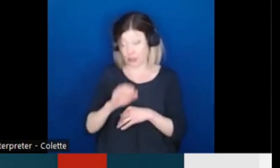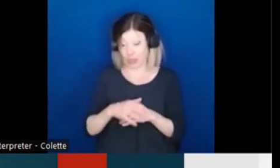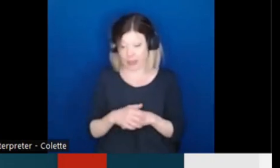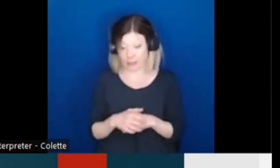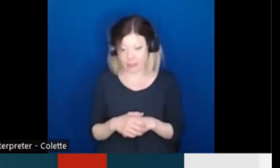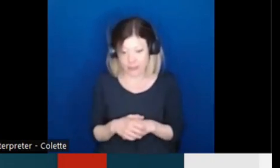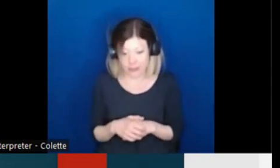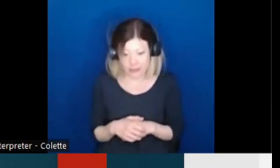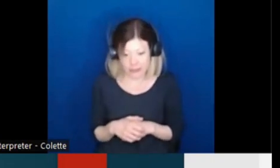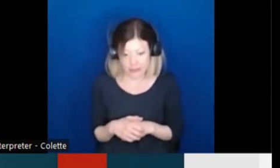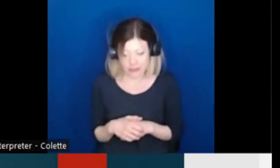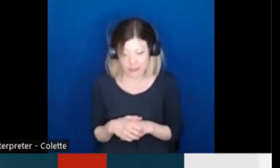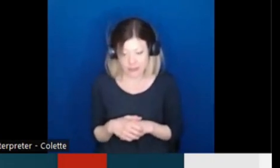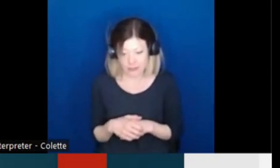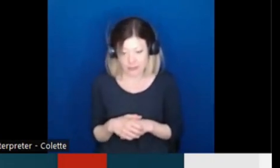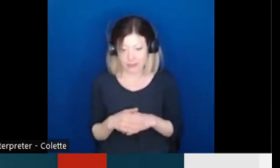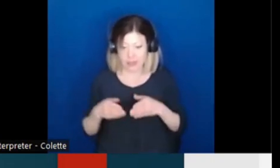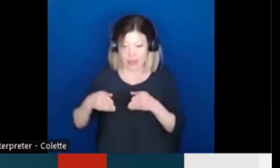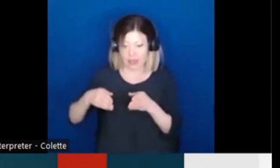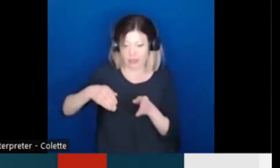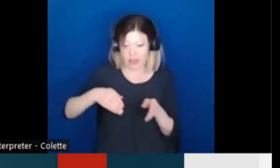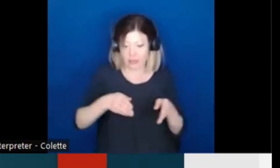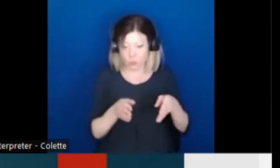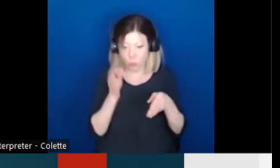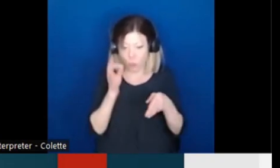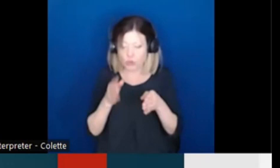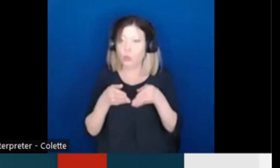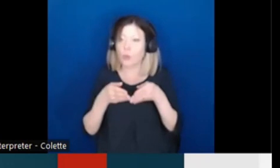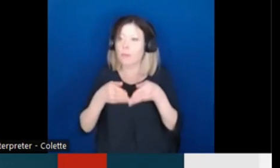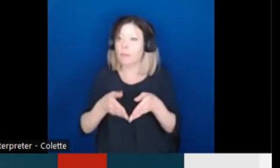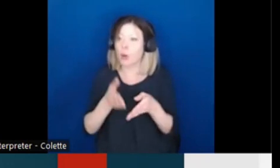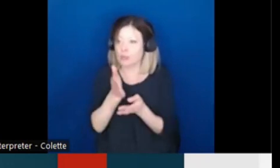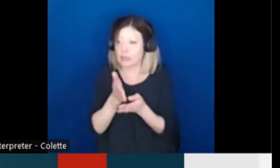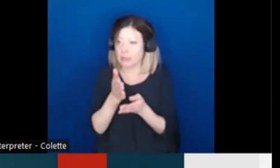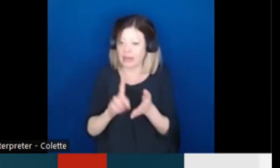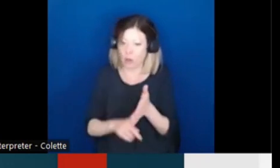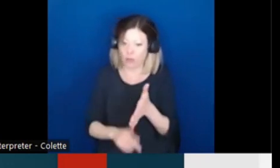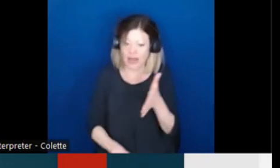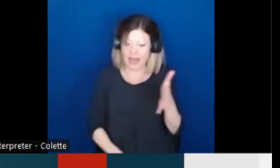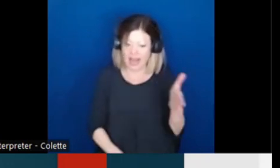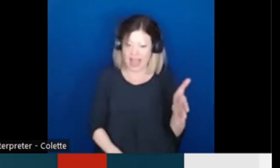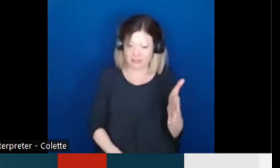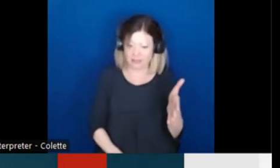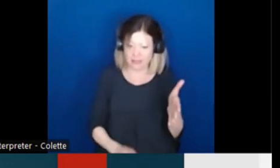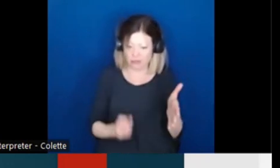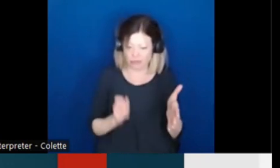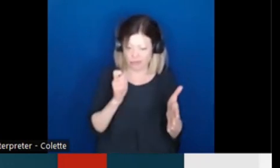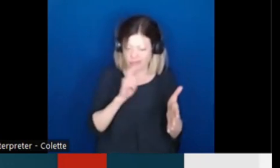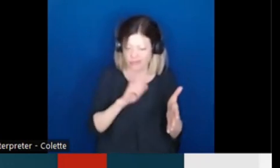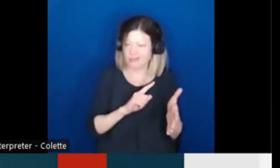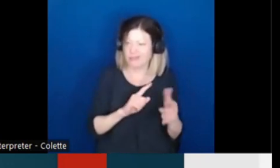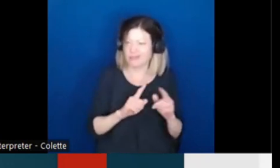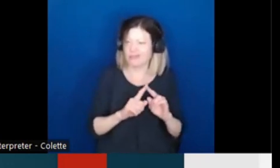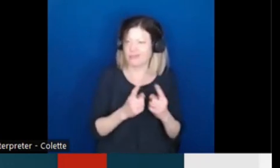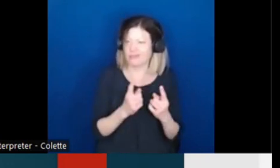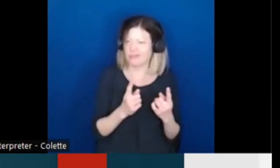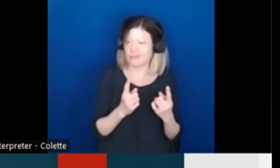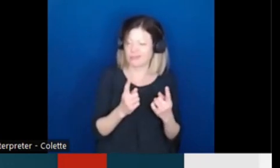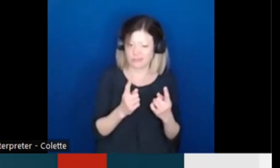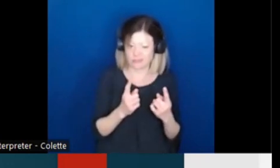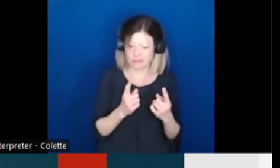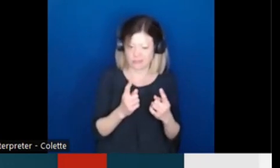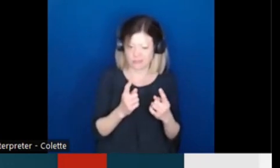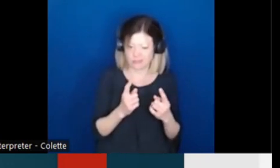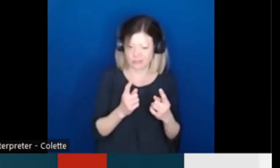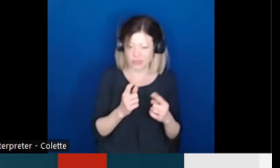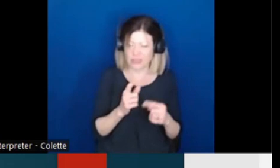a body of water and a boat in between, and on the left is a really odd, stunted drawing of